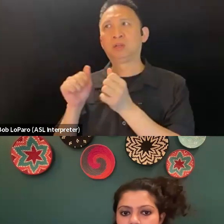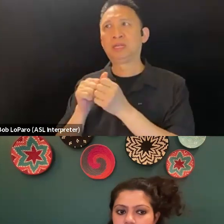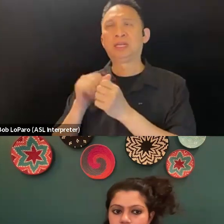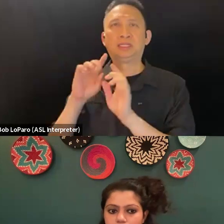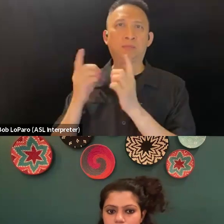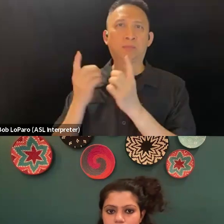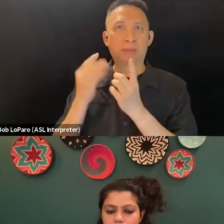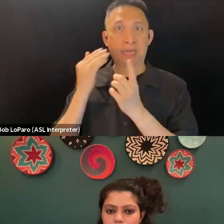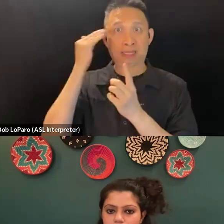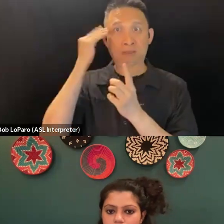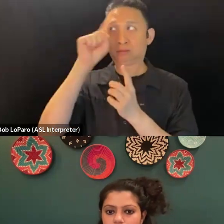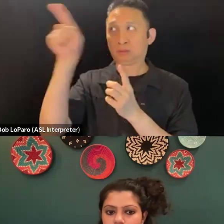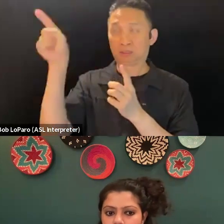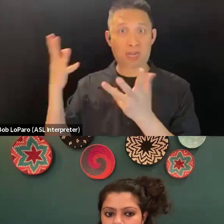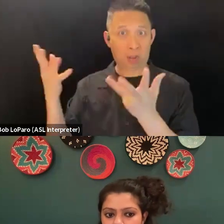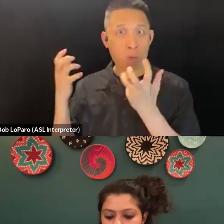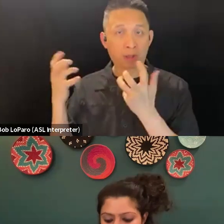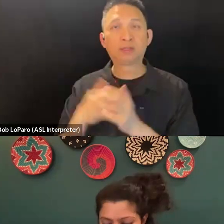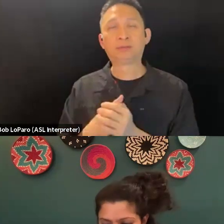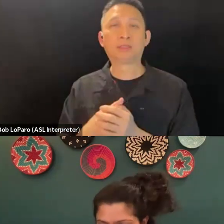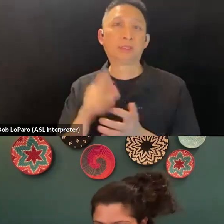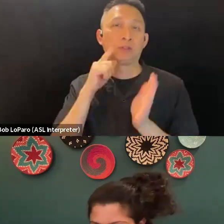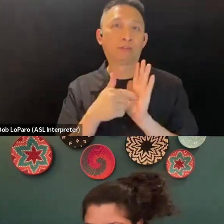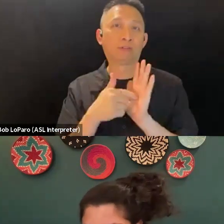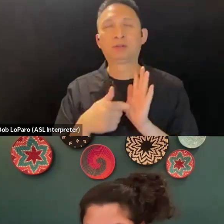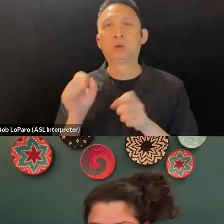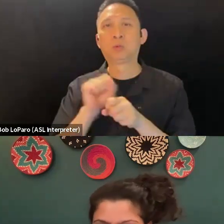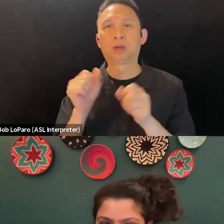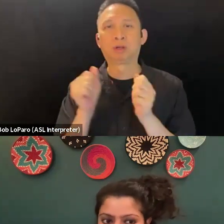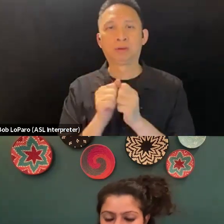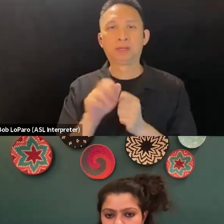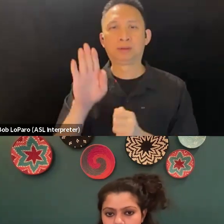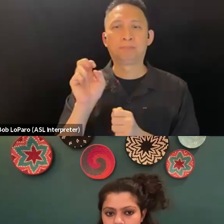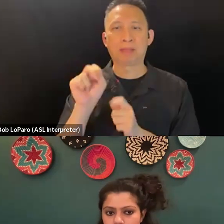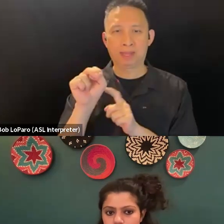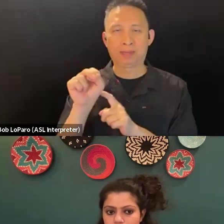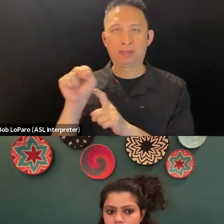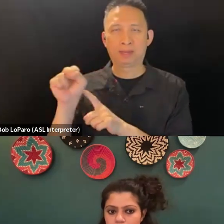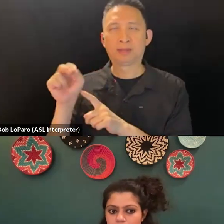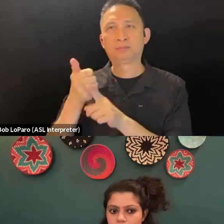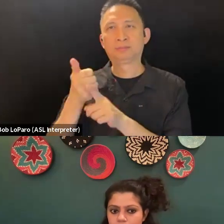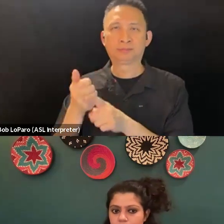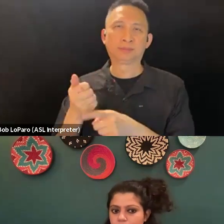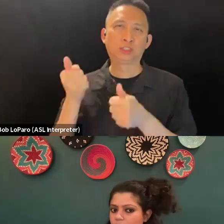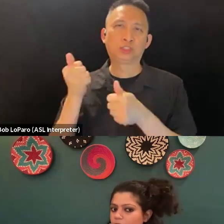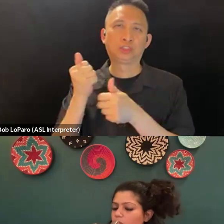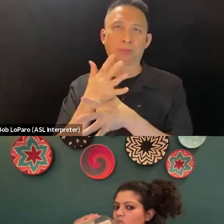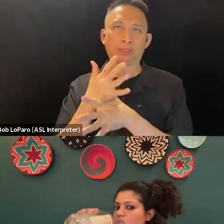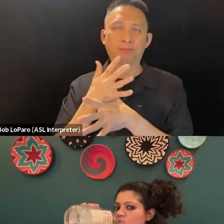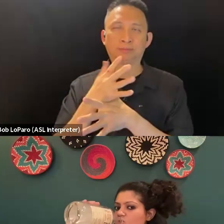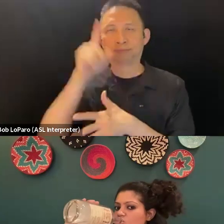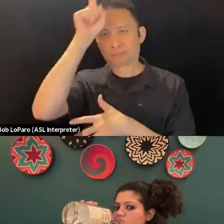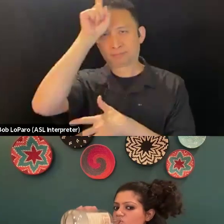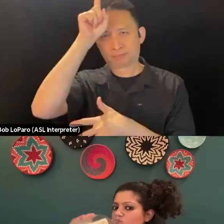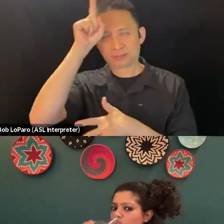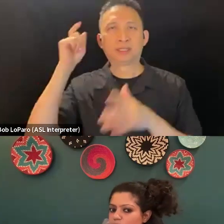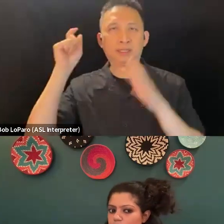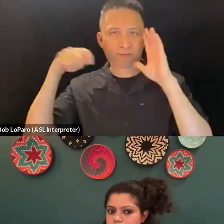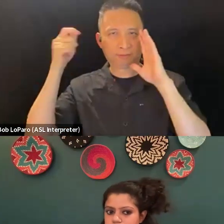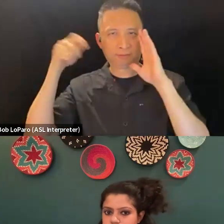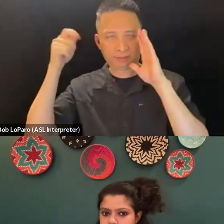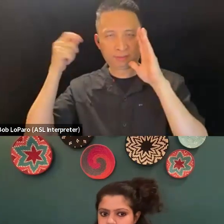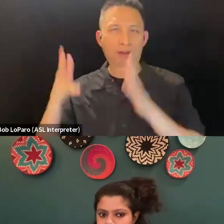make whatever film you want to make, but initially, it's almost like factoring in the film through a kind of